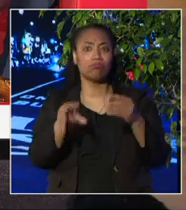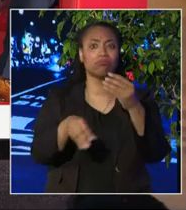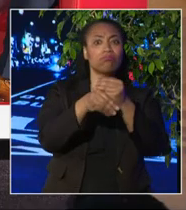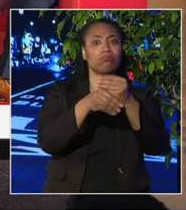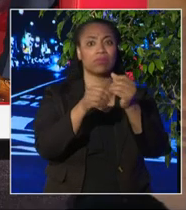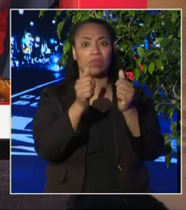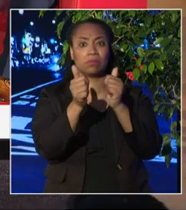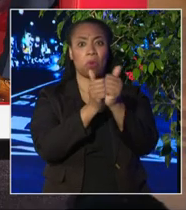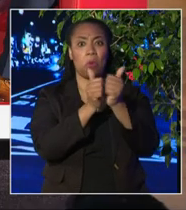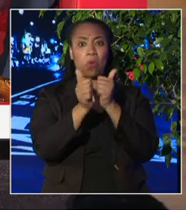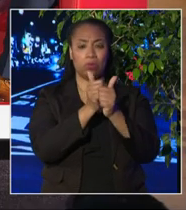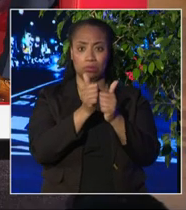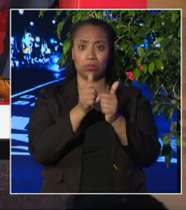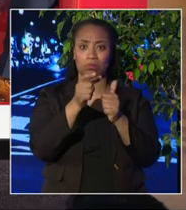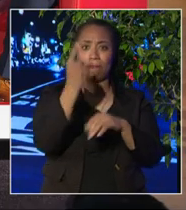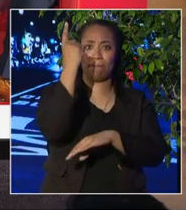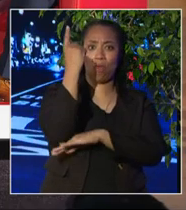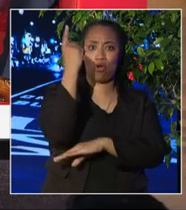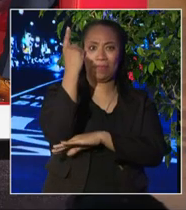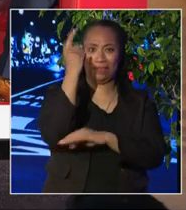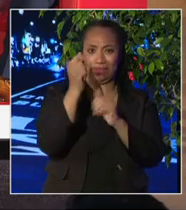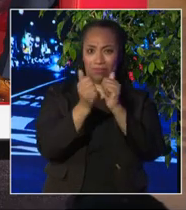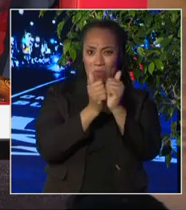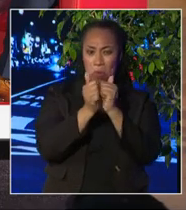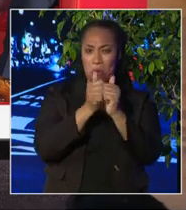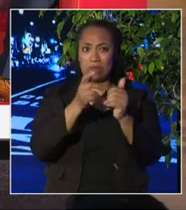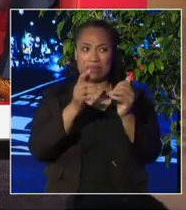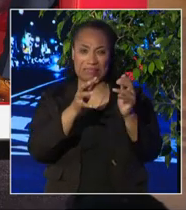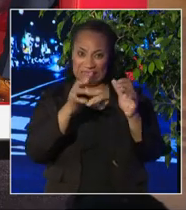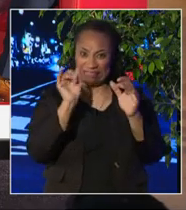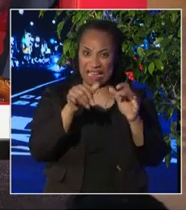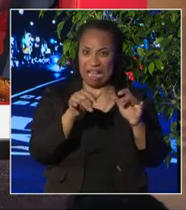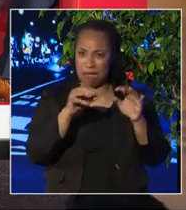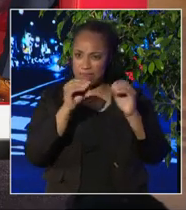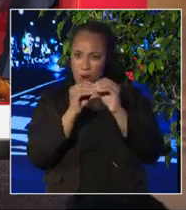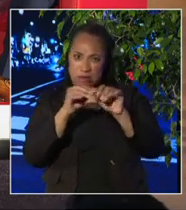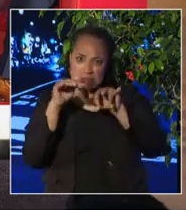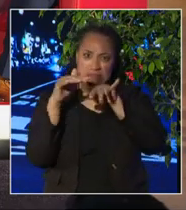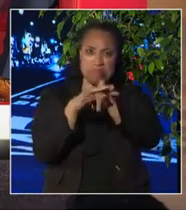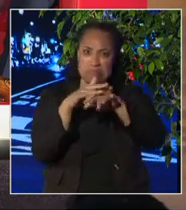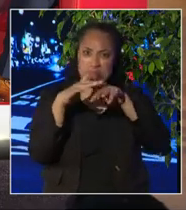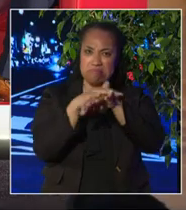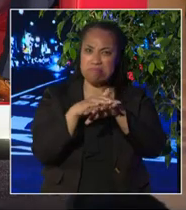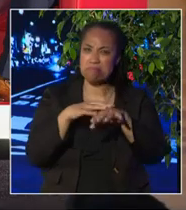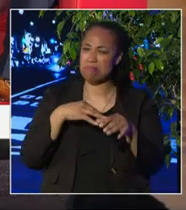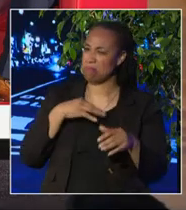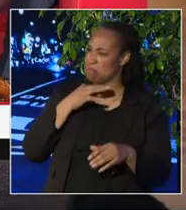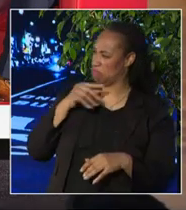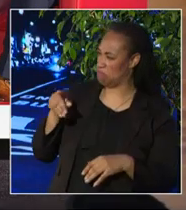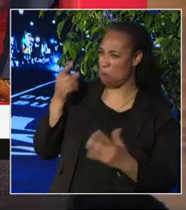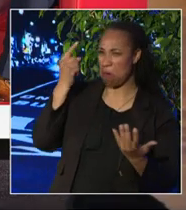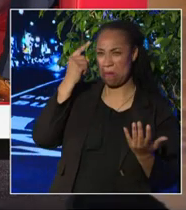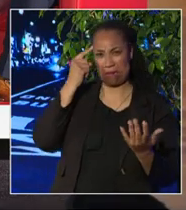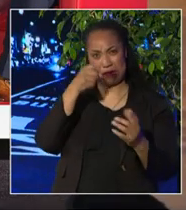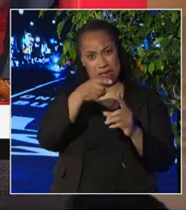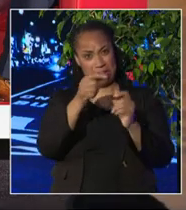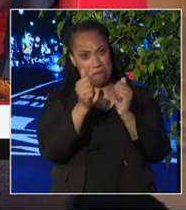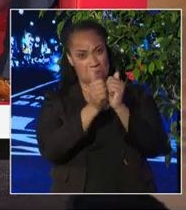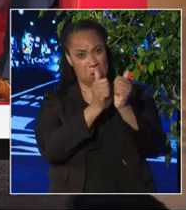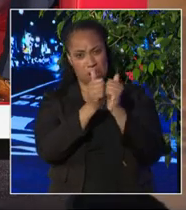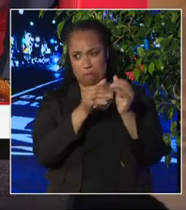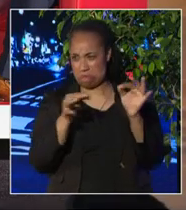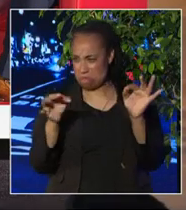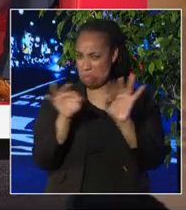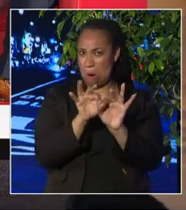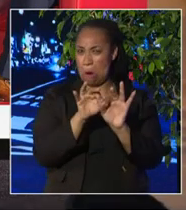surrounding area. I want to ask you, why was that investment so important? Why was it so important to support the Gallery Place Chinatown community?